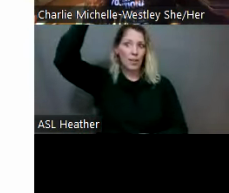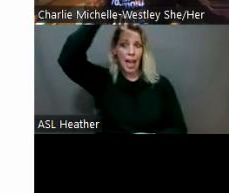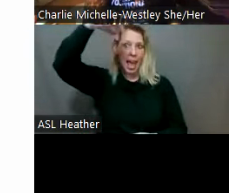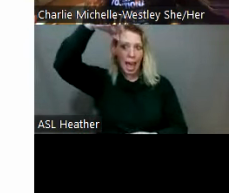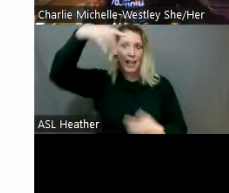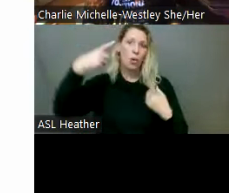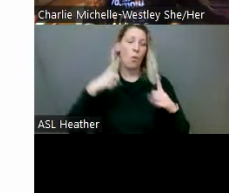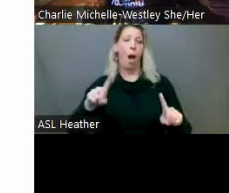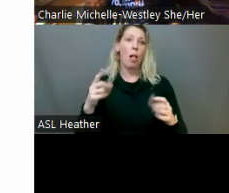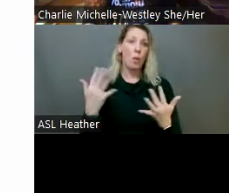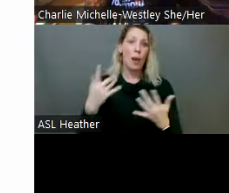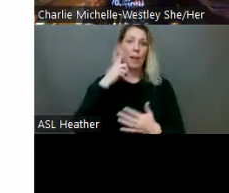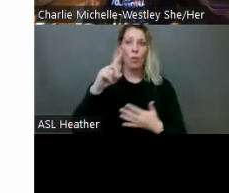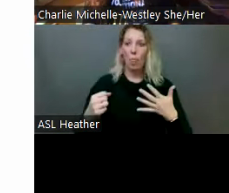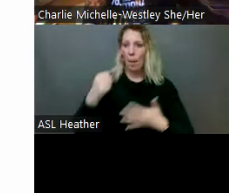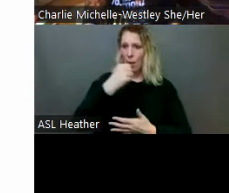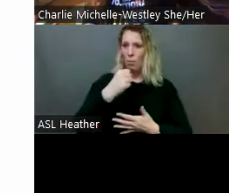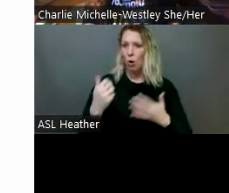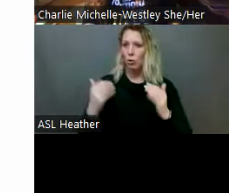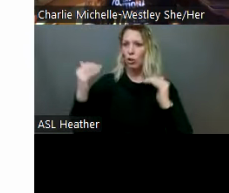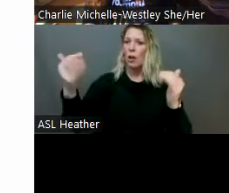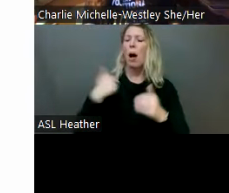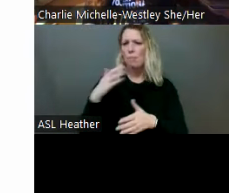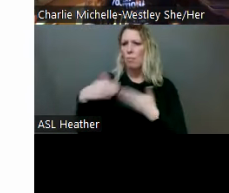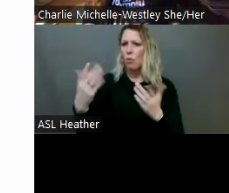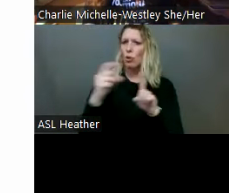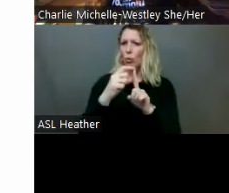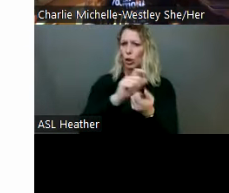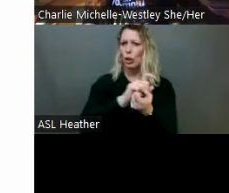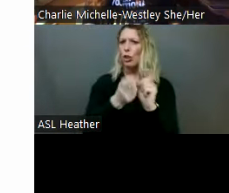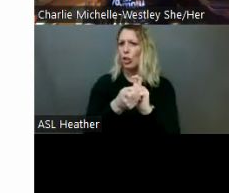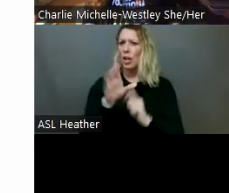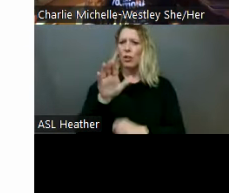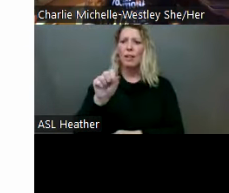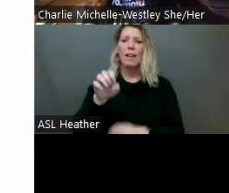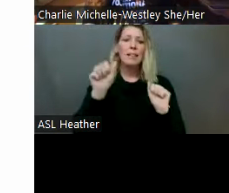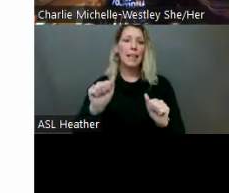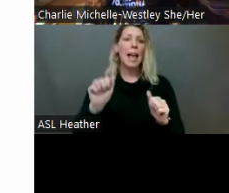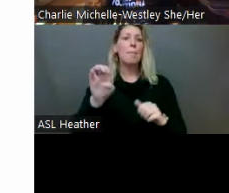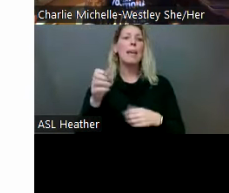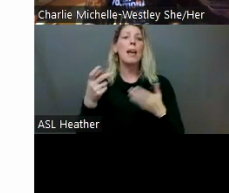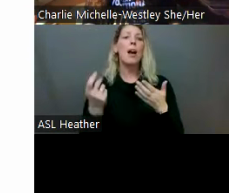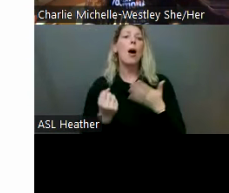got a promotion. So if it's okay, I'd like to propose a word change. The case can be prioritized.